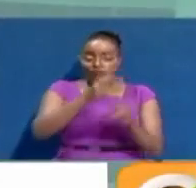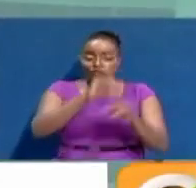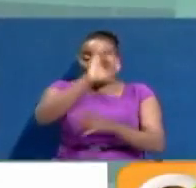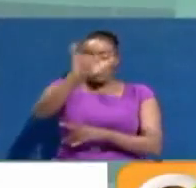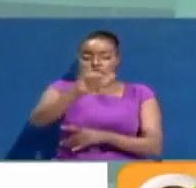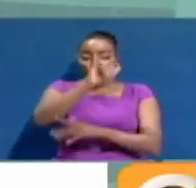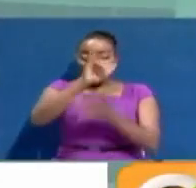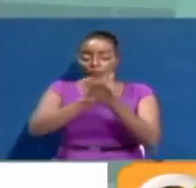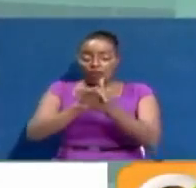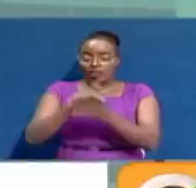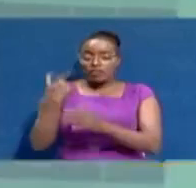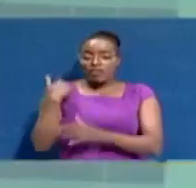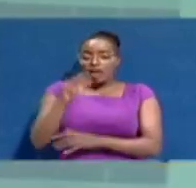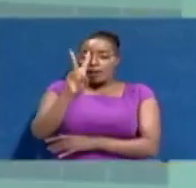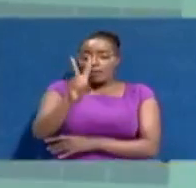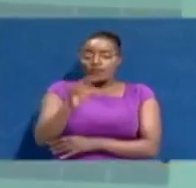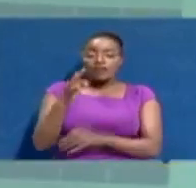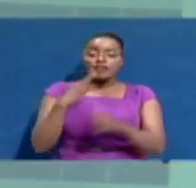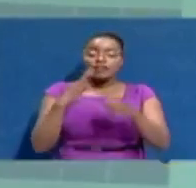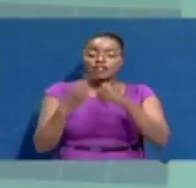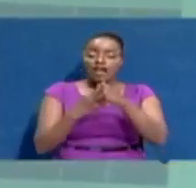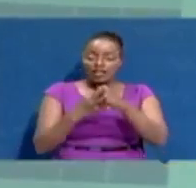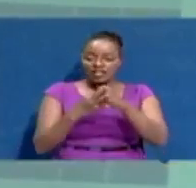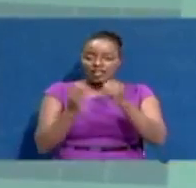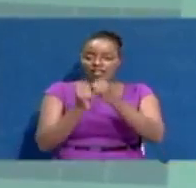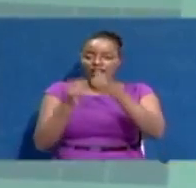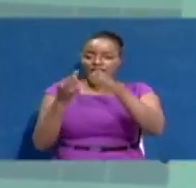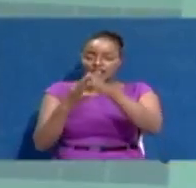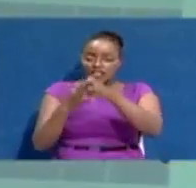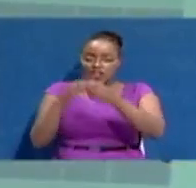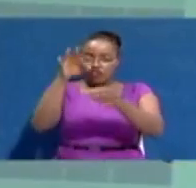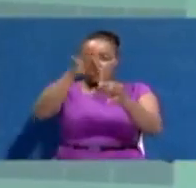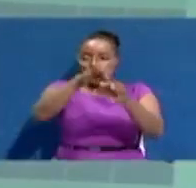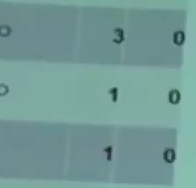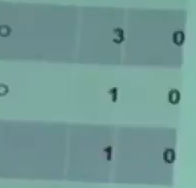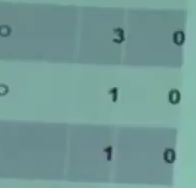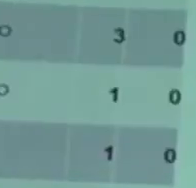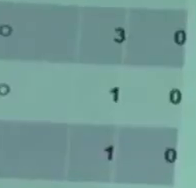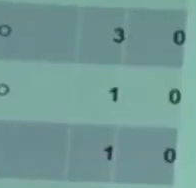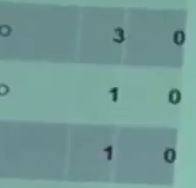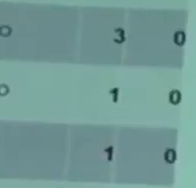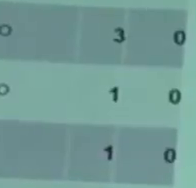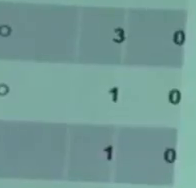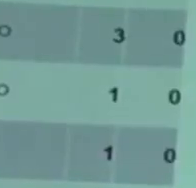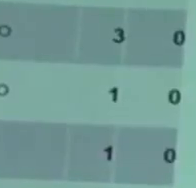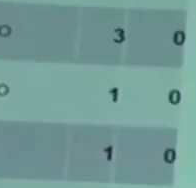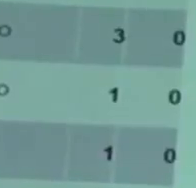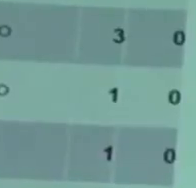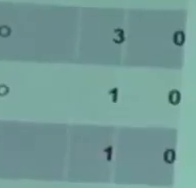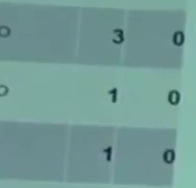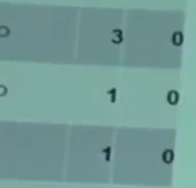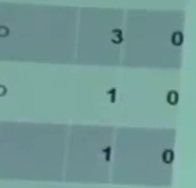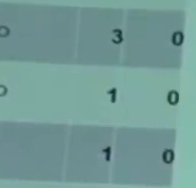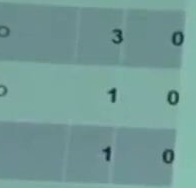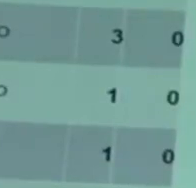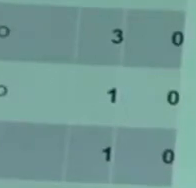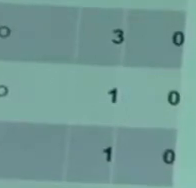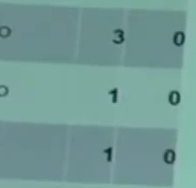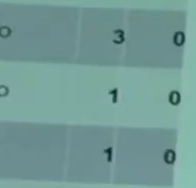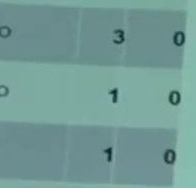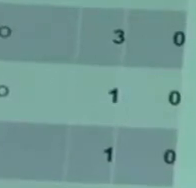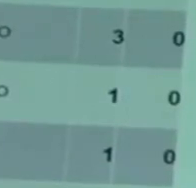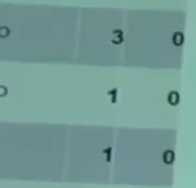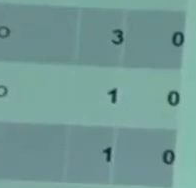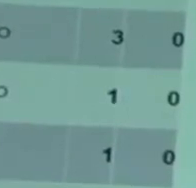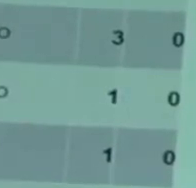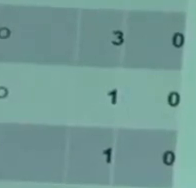Party coming in second with 818 votes. That translates to about 30%. Then